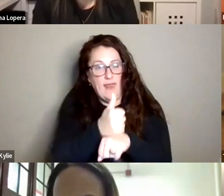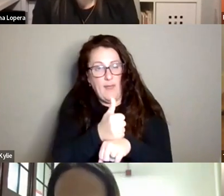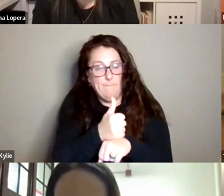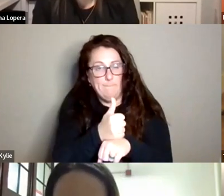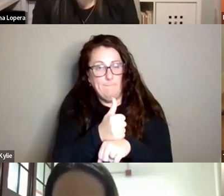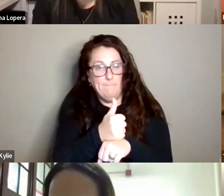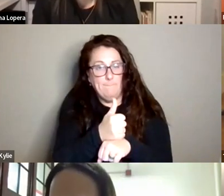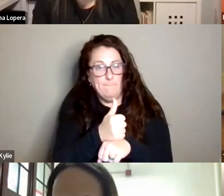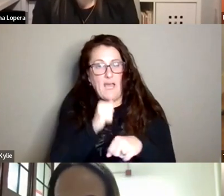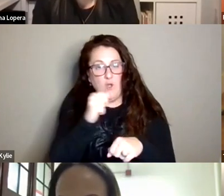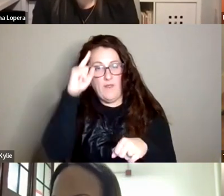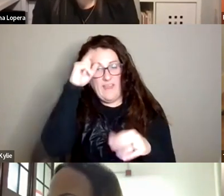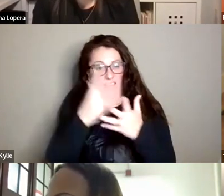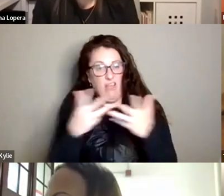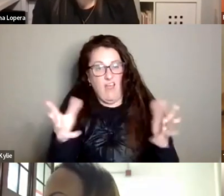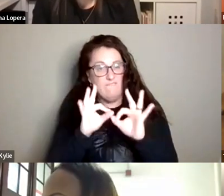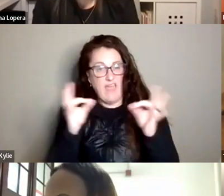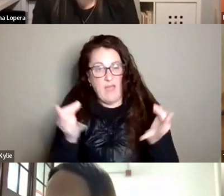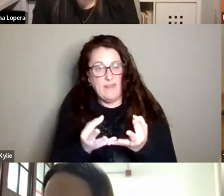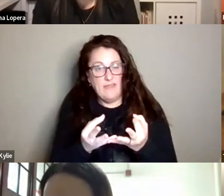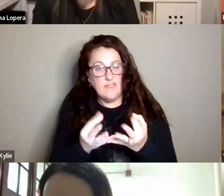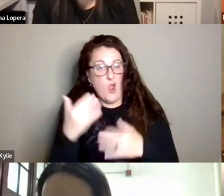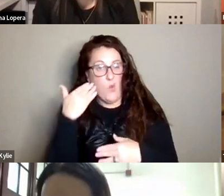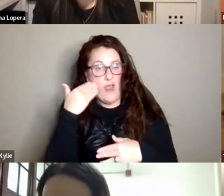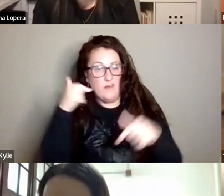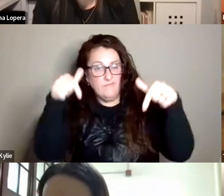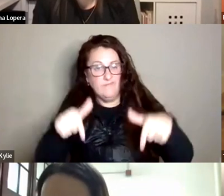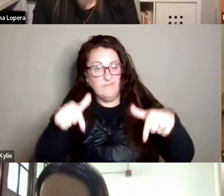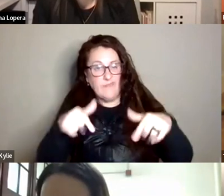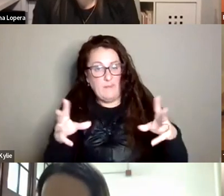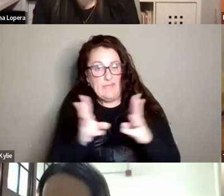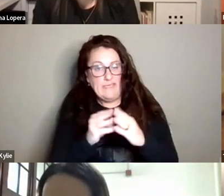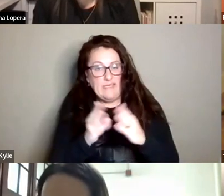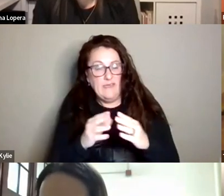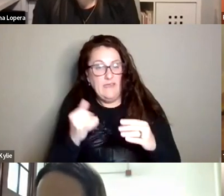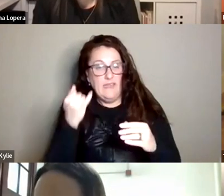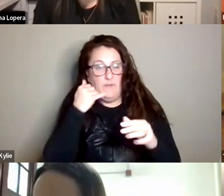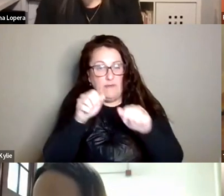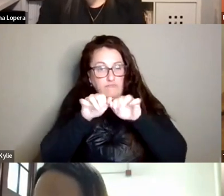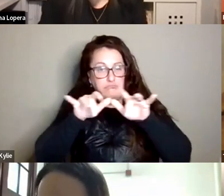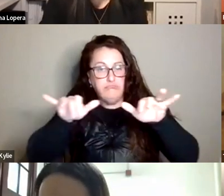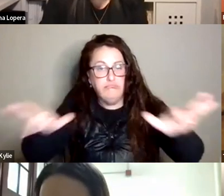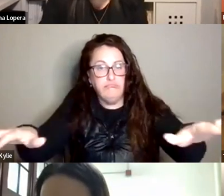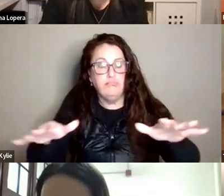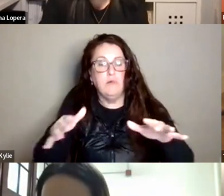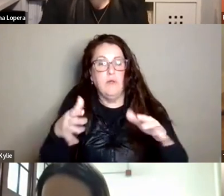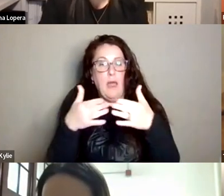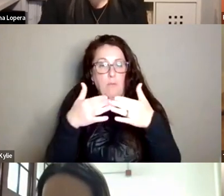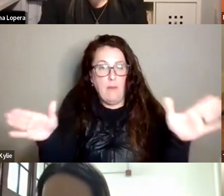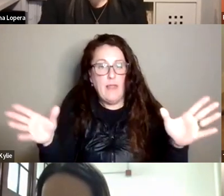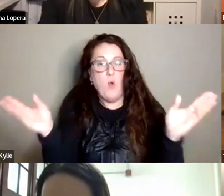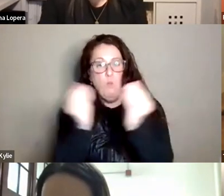think a lot of families were aware of this. I think any way we can get this out into the public